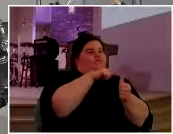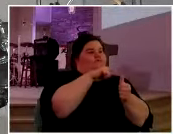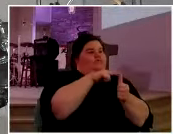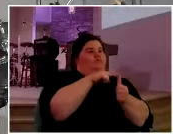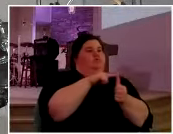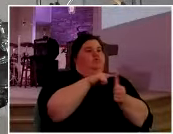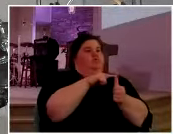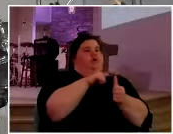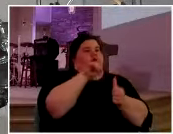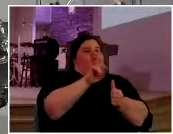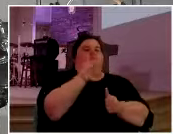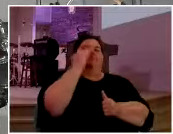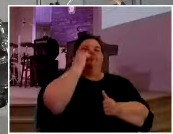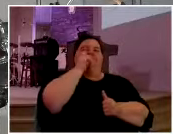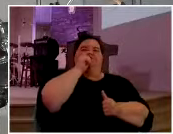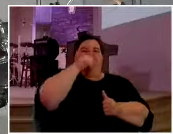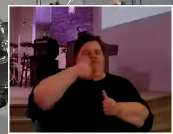know who we are.